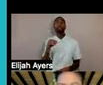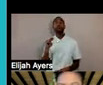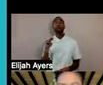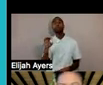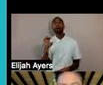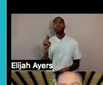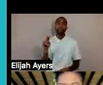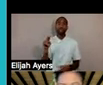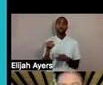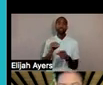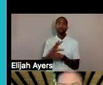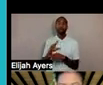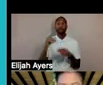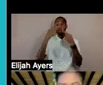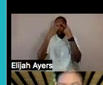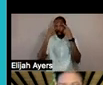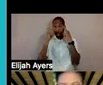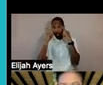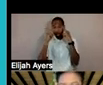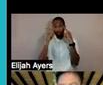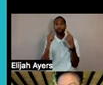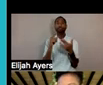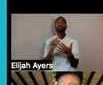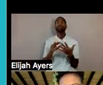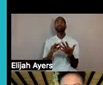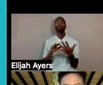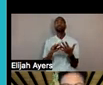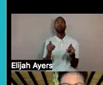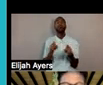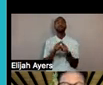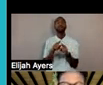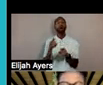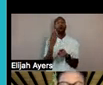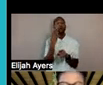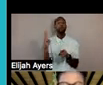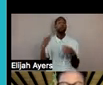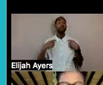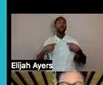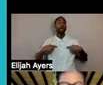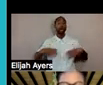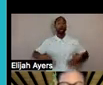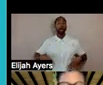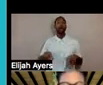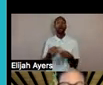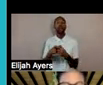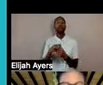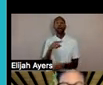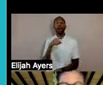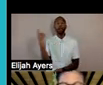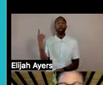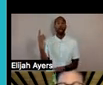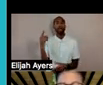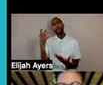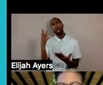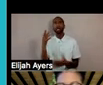moth-inspired dramatic eyebrows, and a baby blue tank top and a black rain kind of